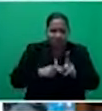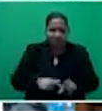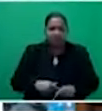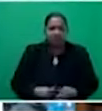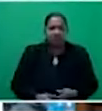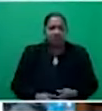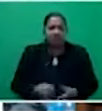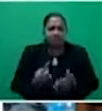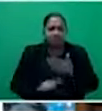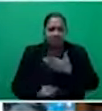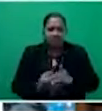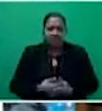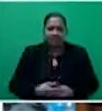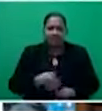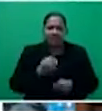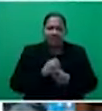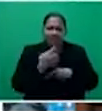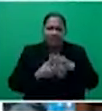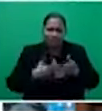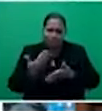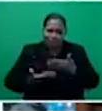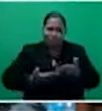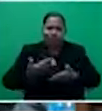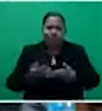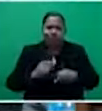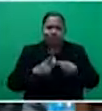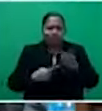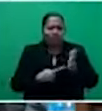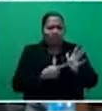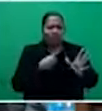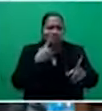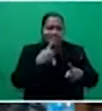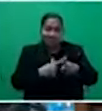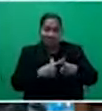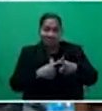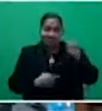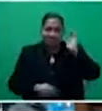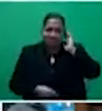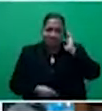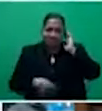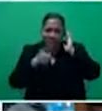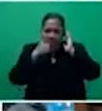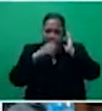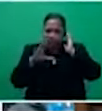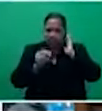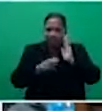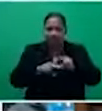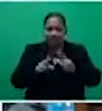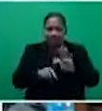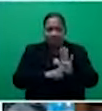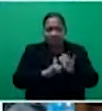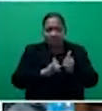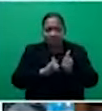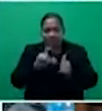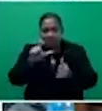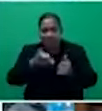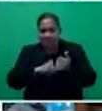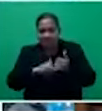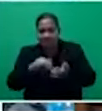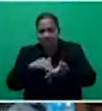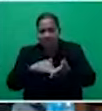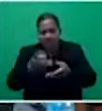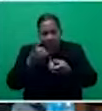taxation. And obviously we know where that comes from. The people from FRCS who are obviously helping inform our staff, who may